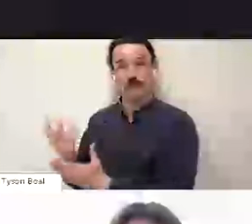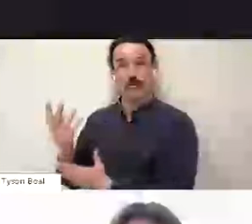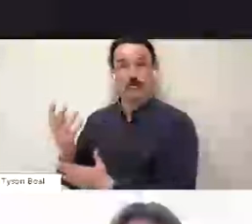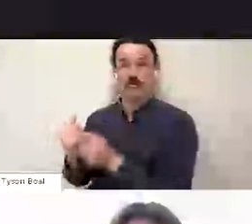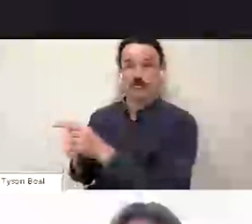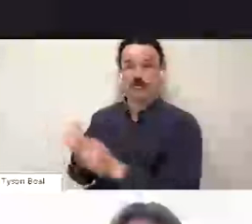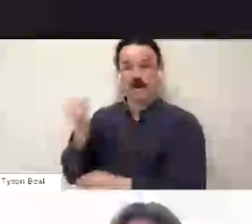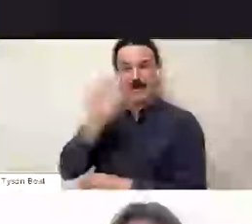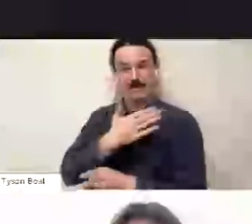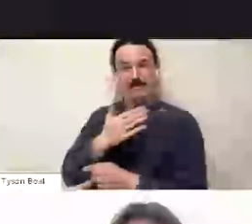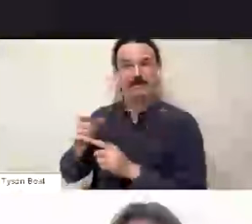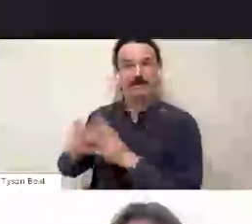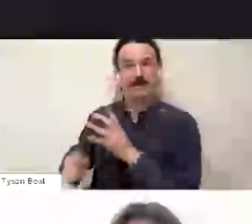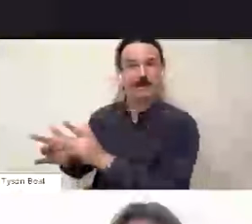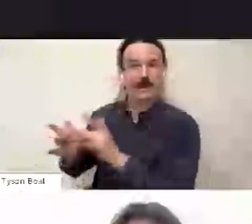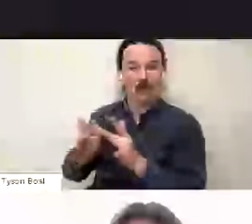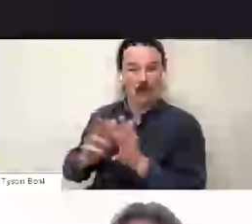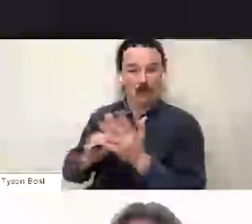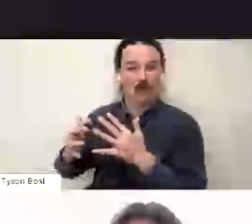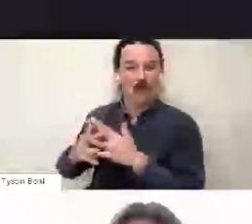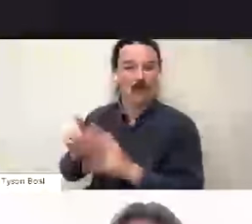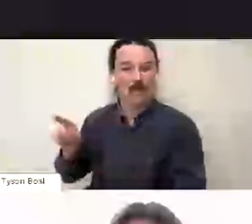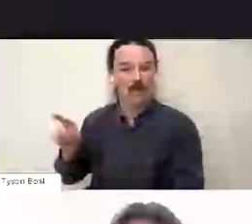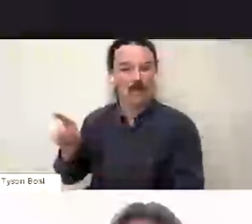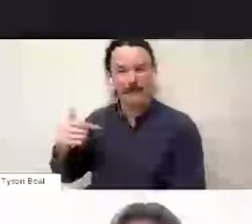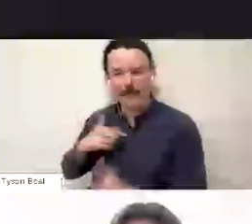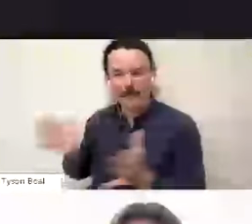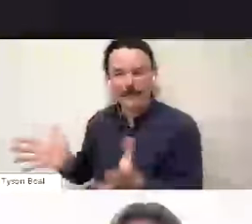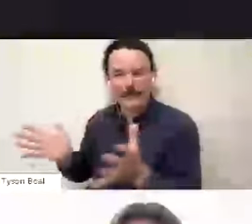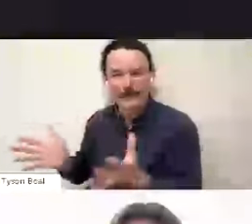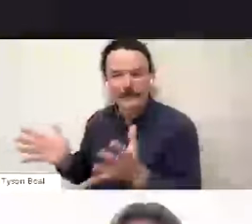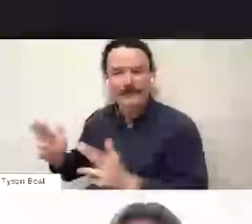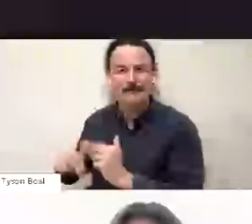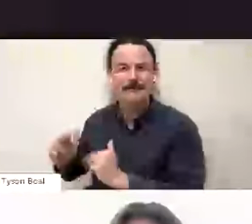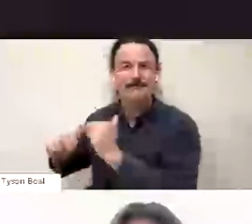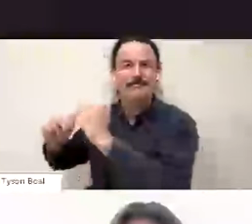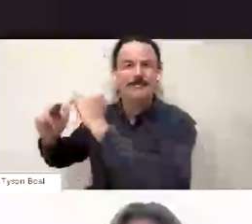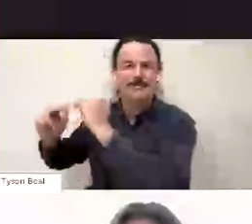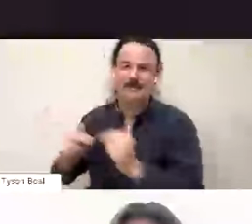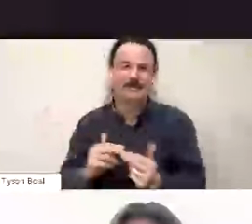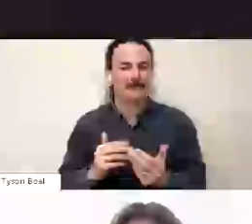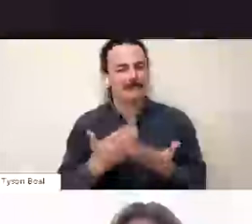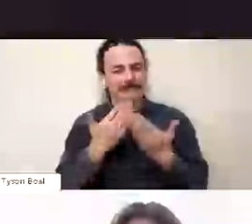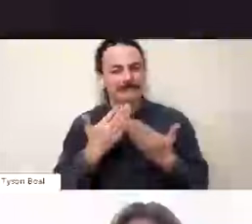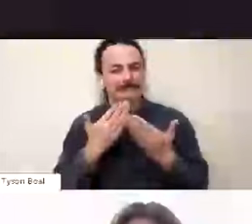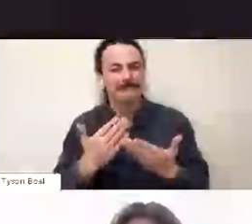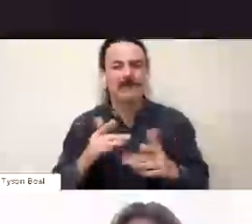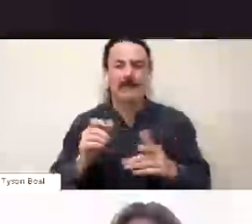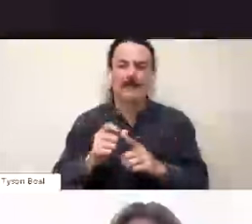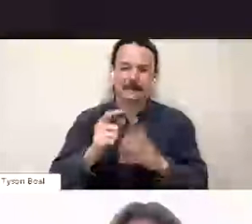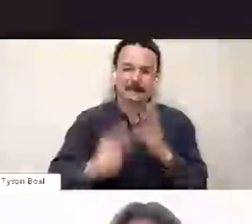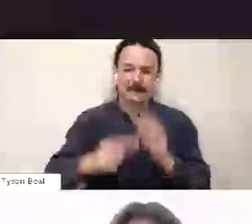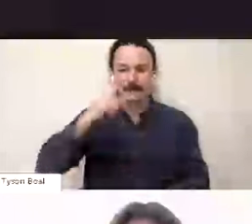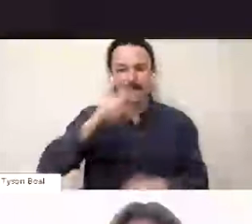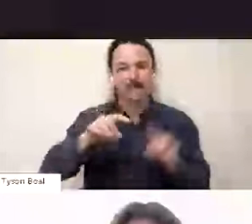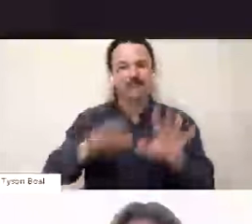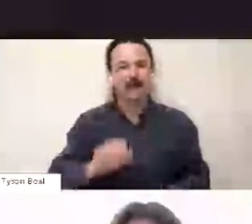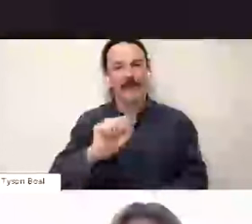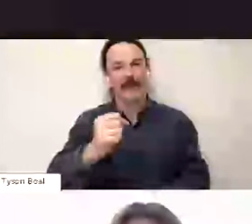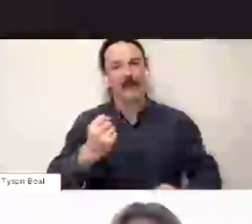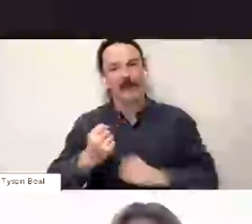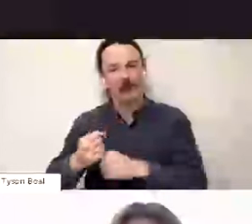Network of New South Wales. And we're very grateful for People with Disability Australia's support in those early days. It